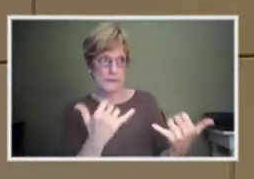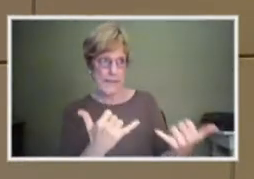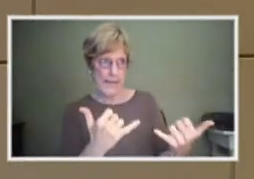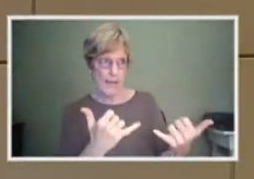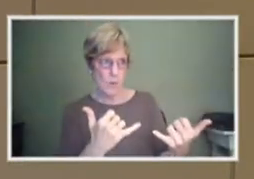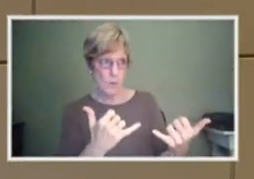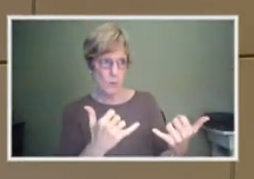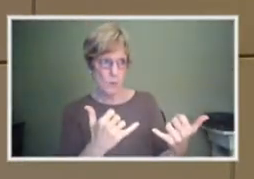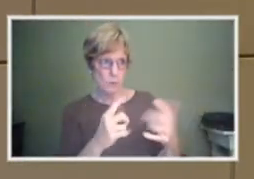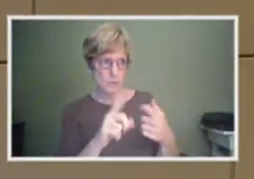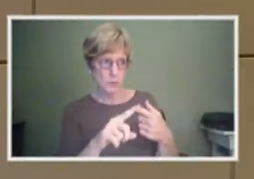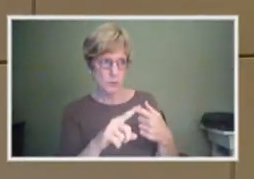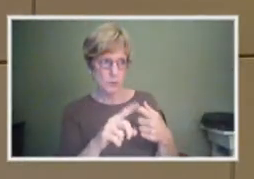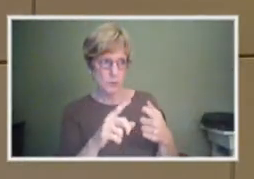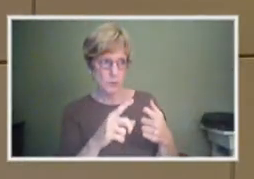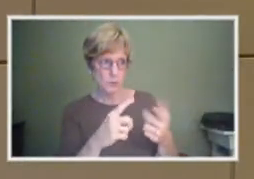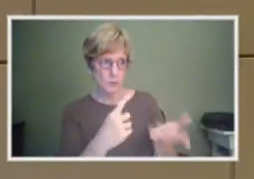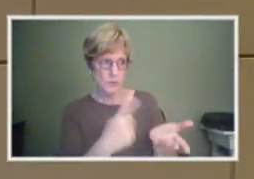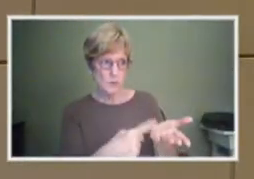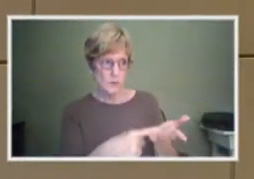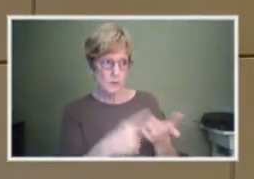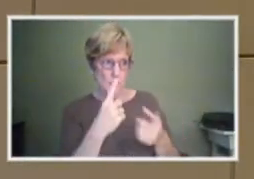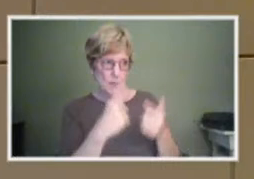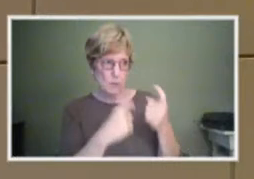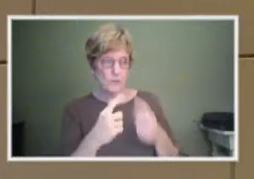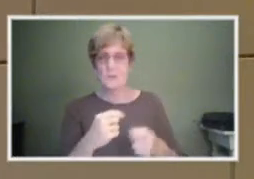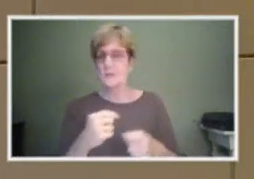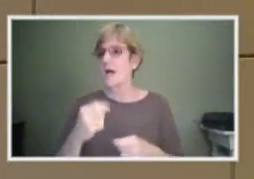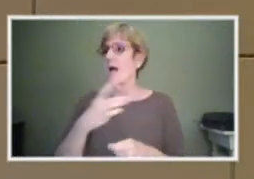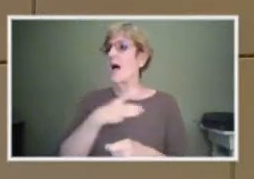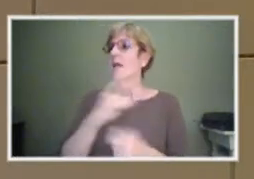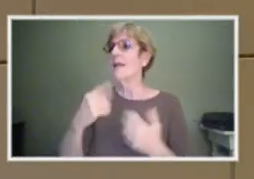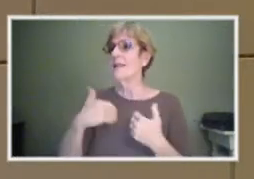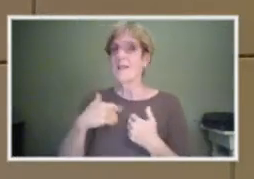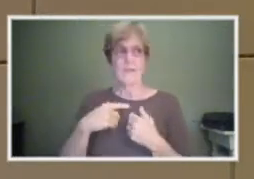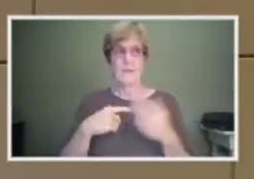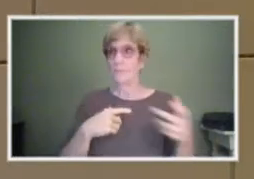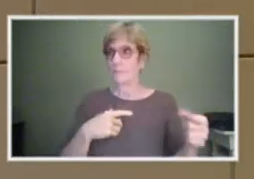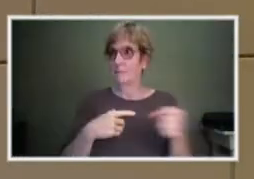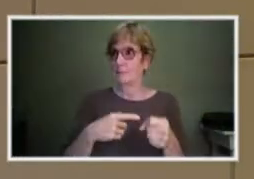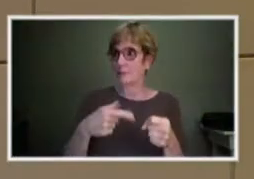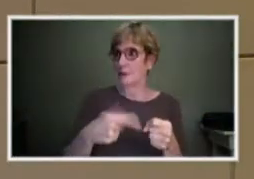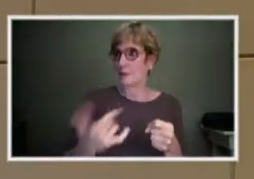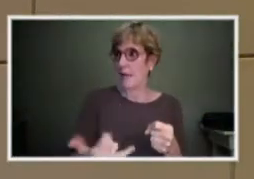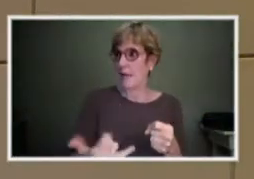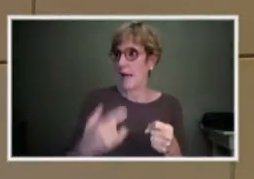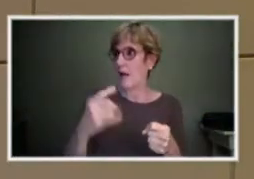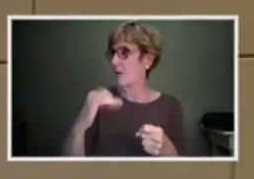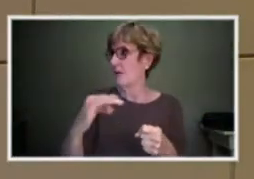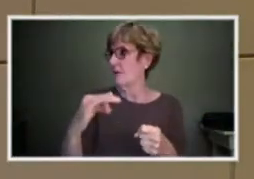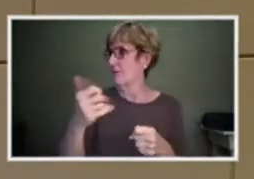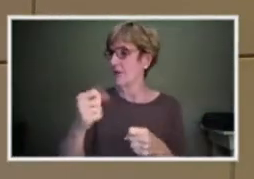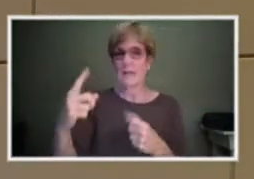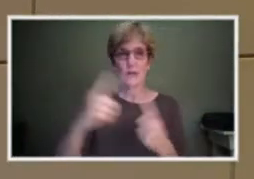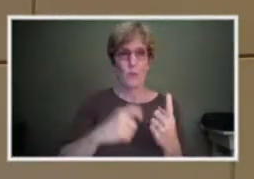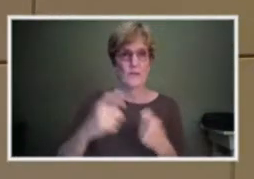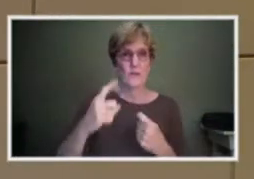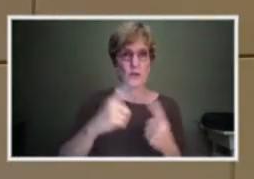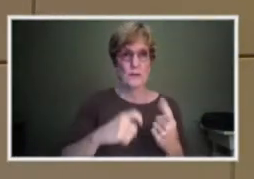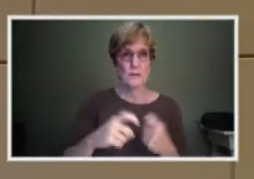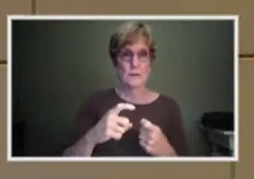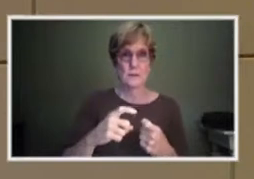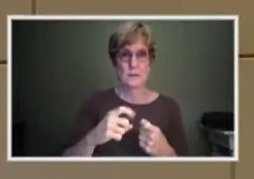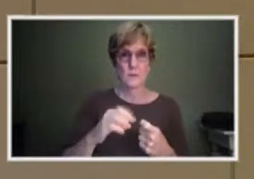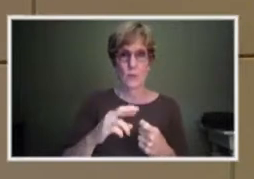review and address any questions. I'd like to have him available to you now if there are any questions before you even get to that